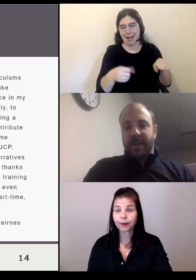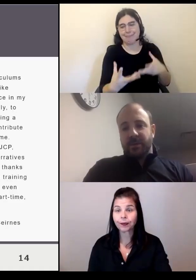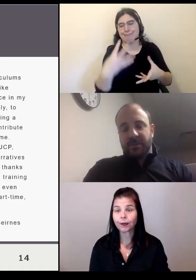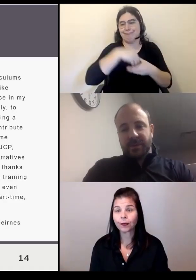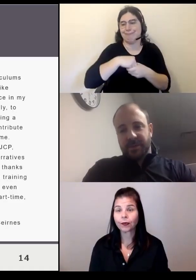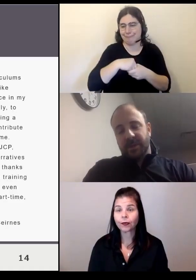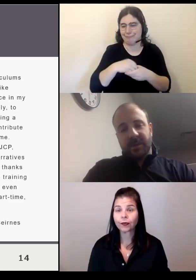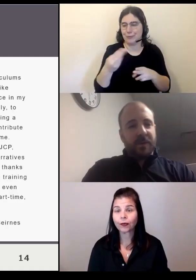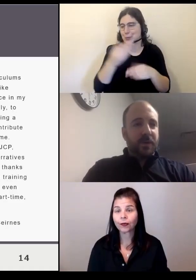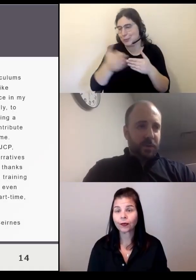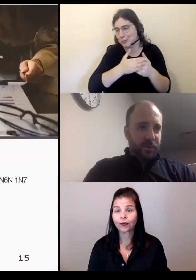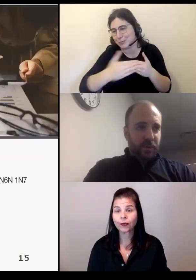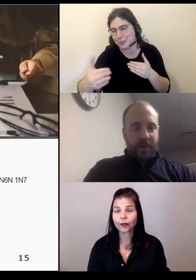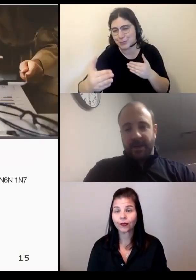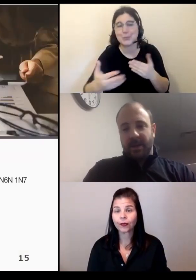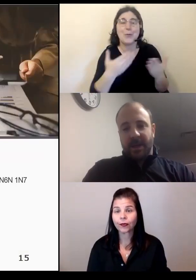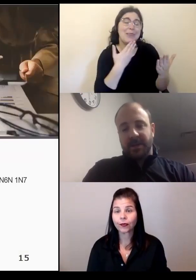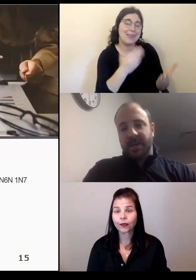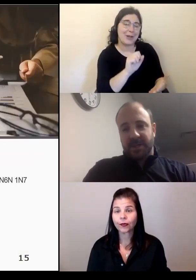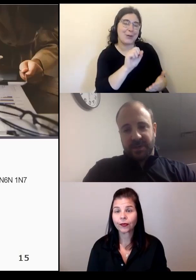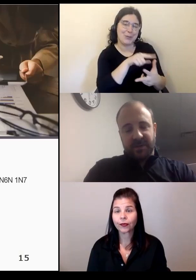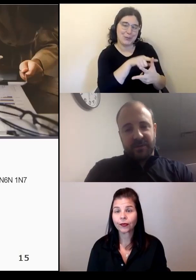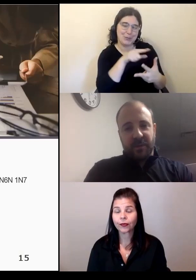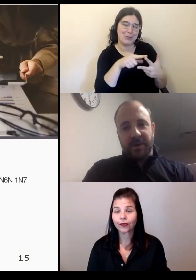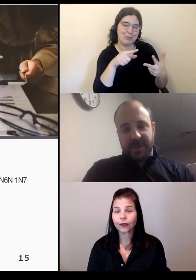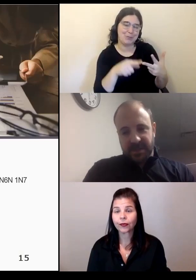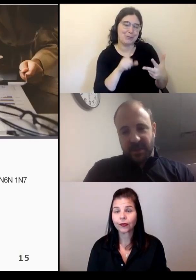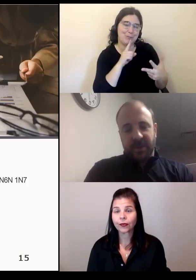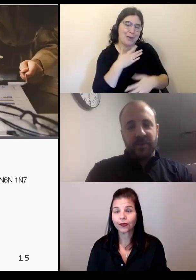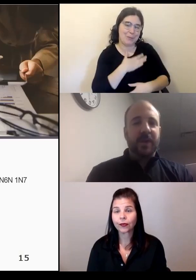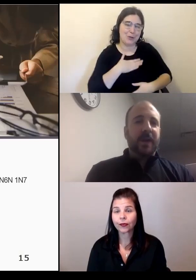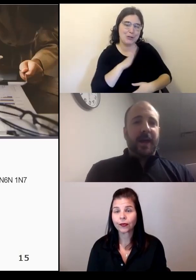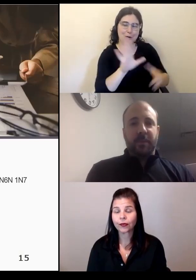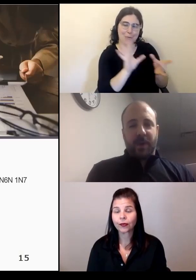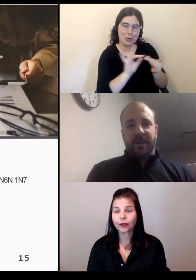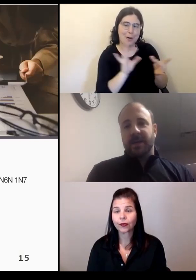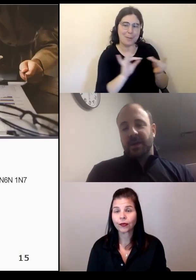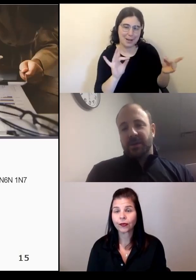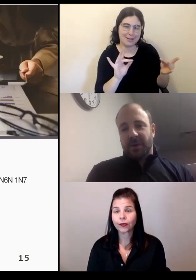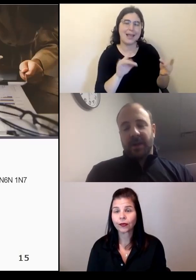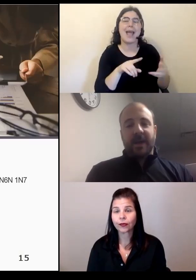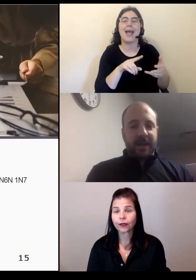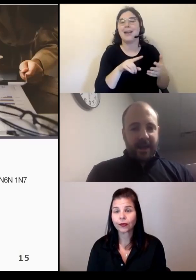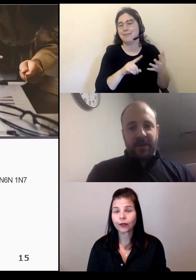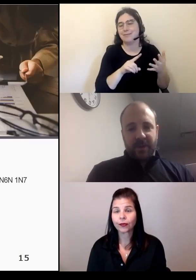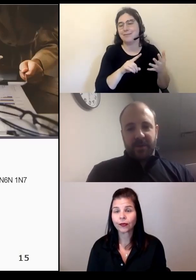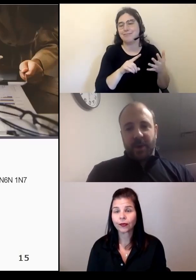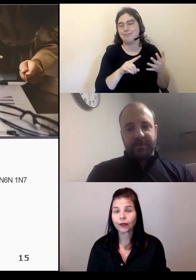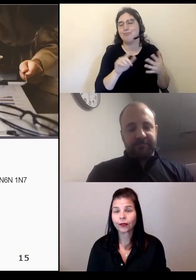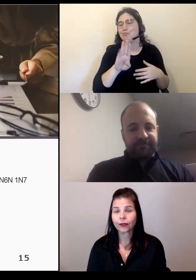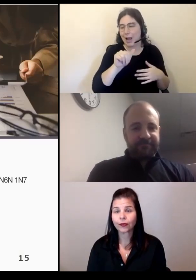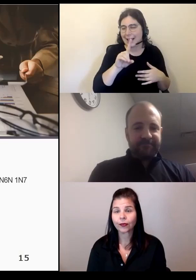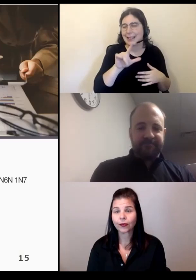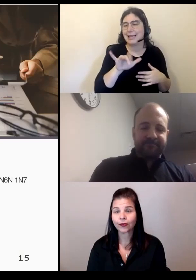So thank you, Susan, Doreen, and Natasha for your testimonials, and Bradley, Dawn, and Cass as